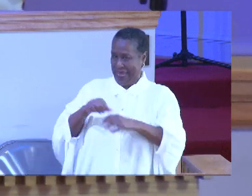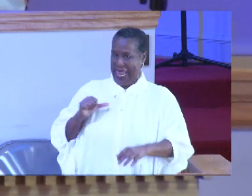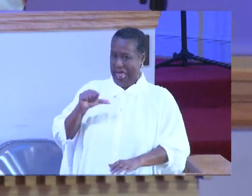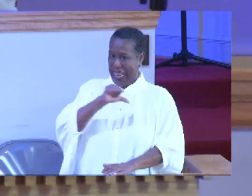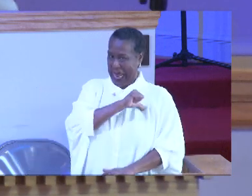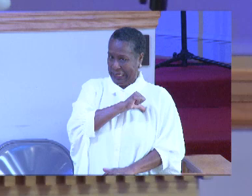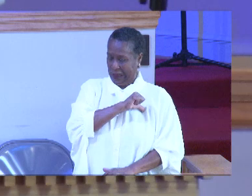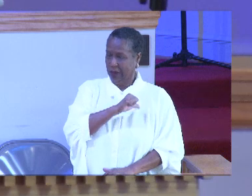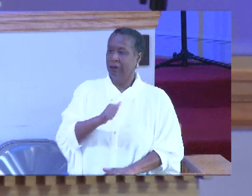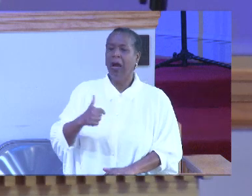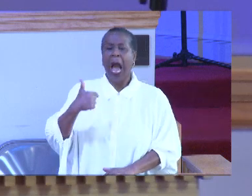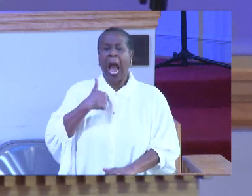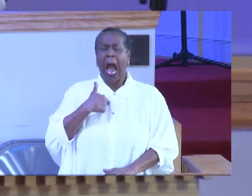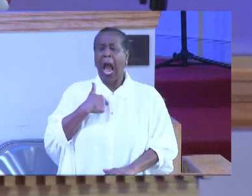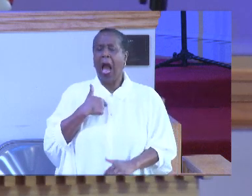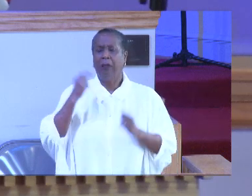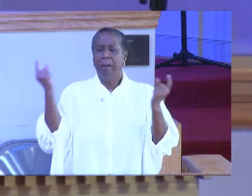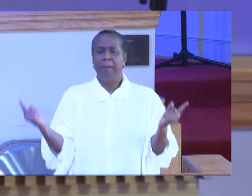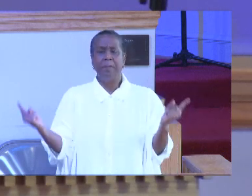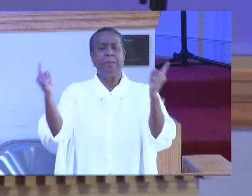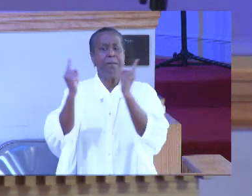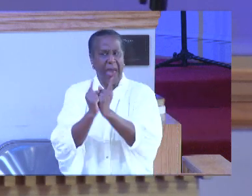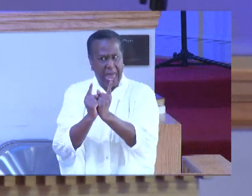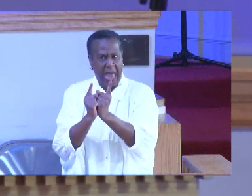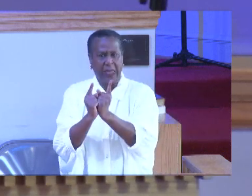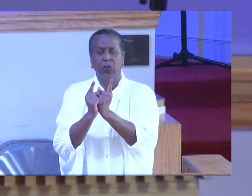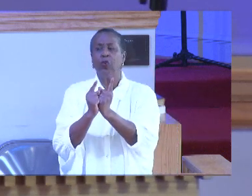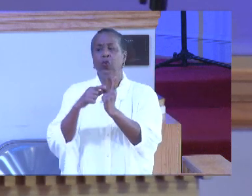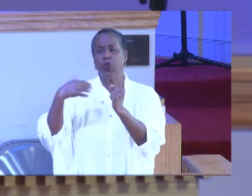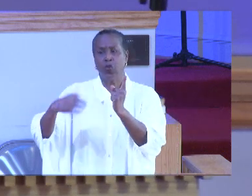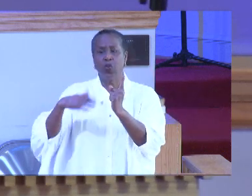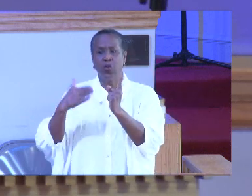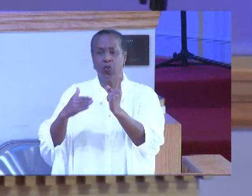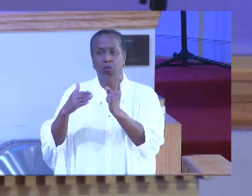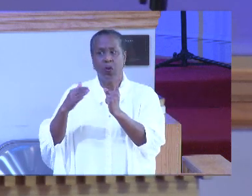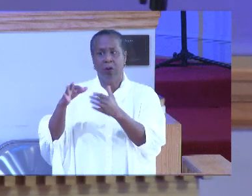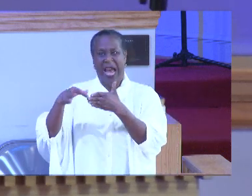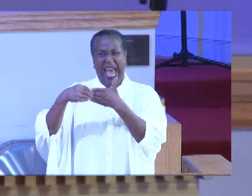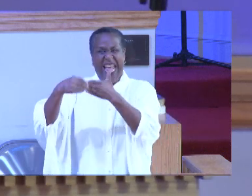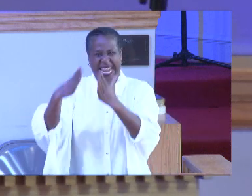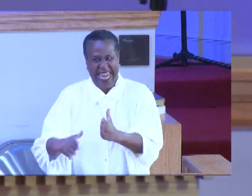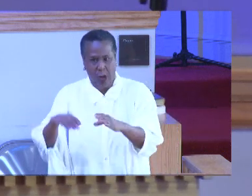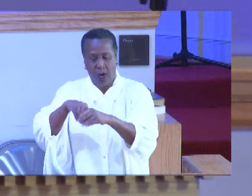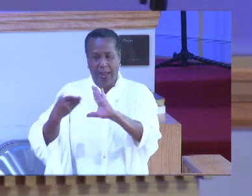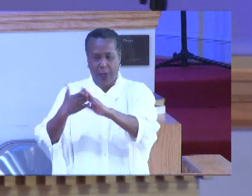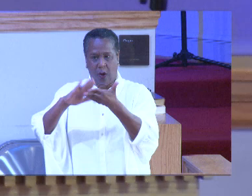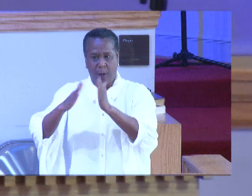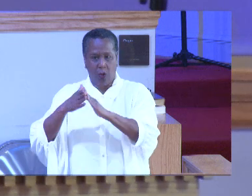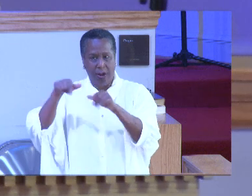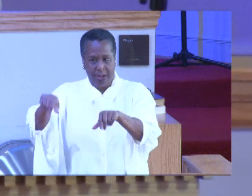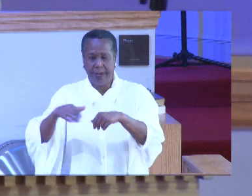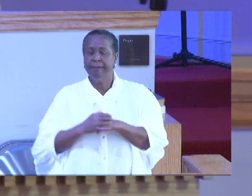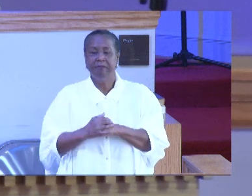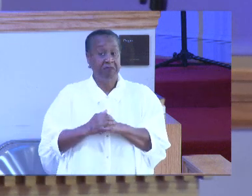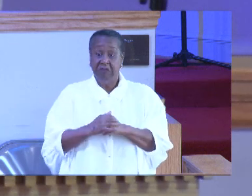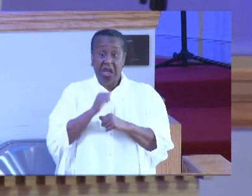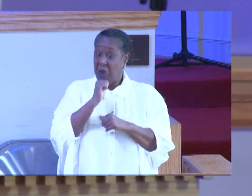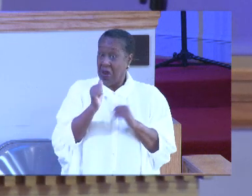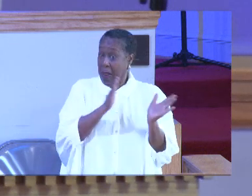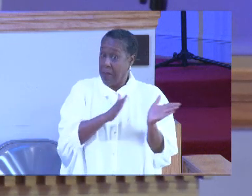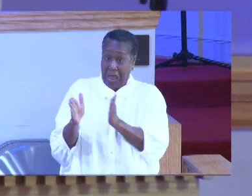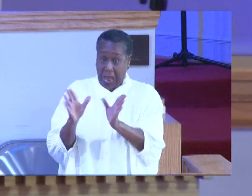a chance meeting with one of the leading personalities of the community. This was not an orchestrated